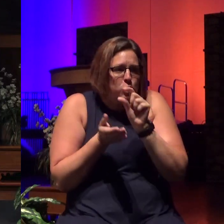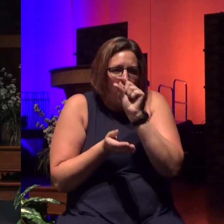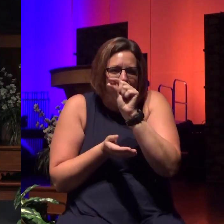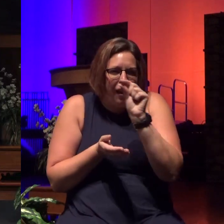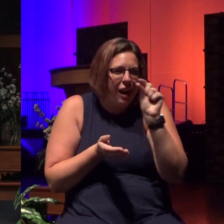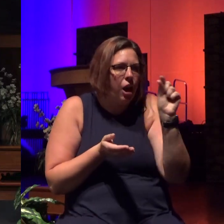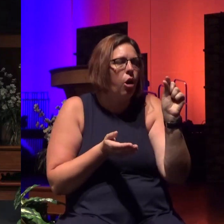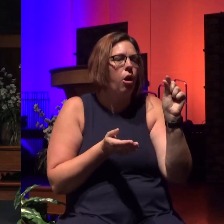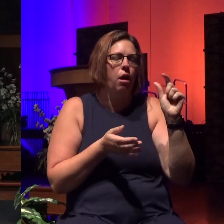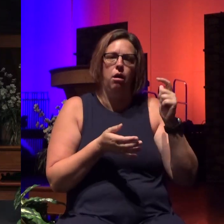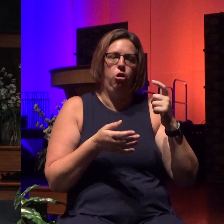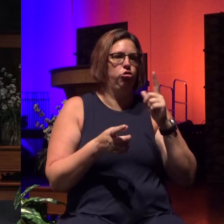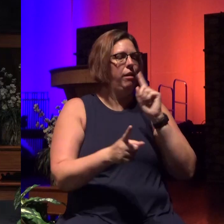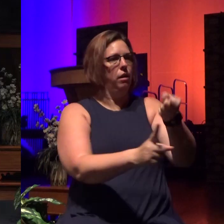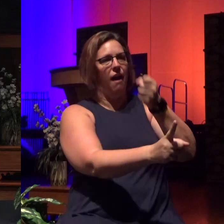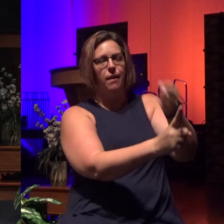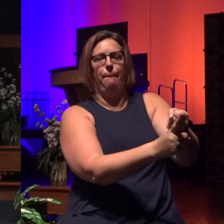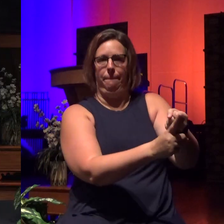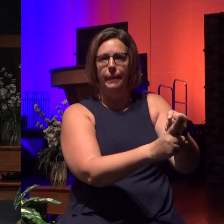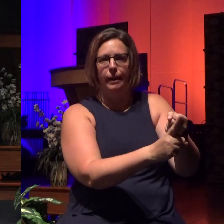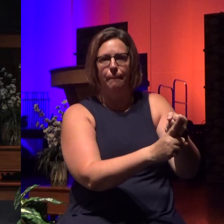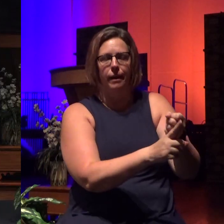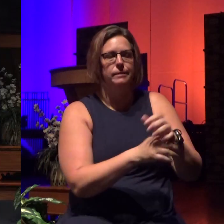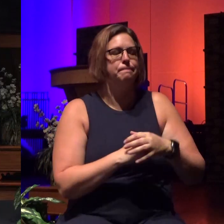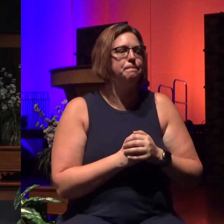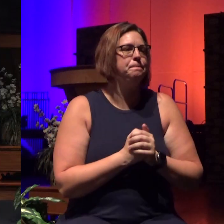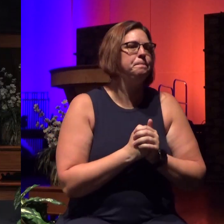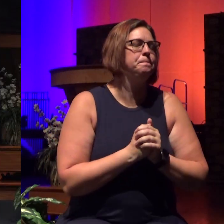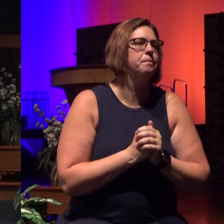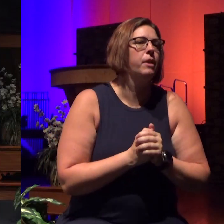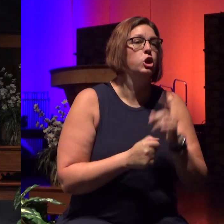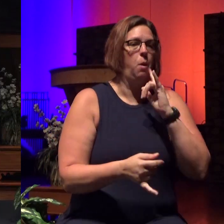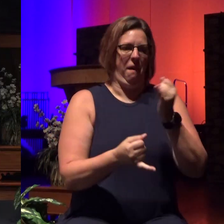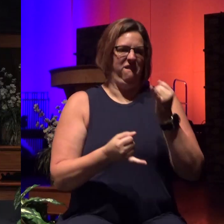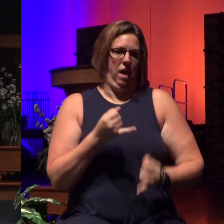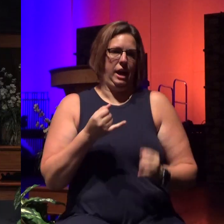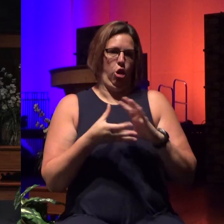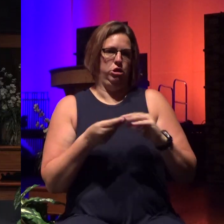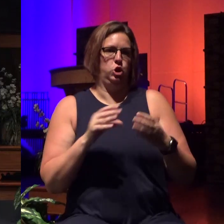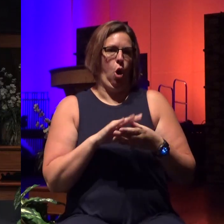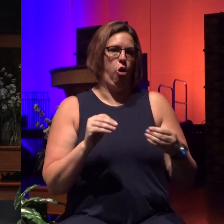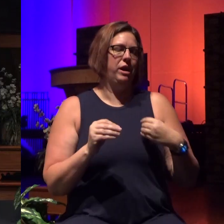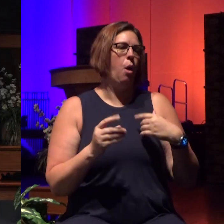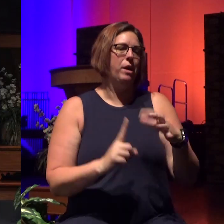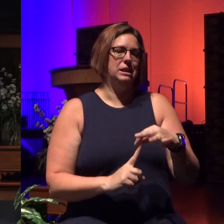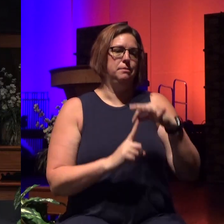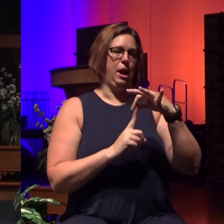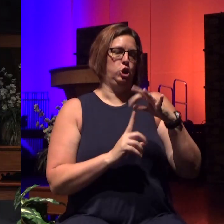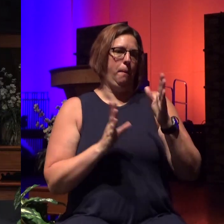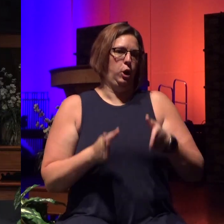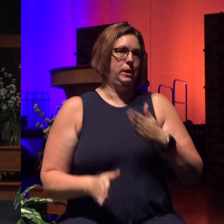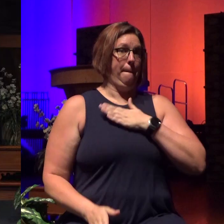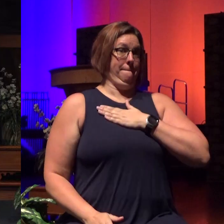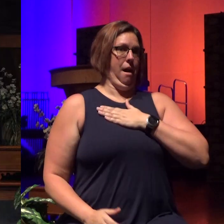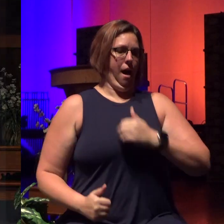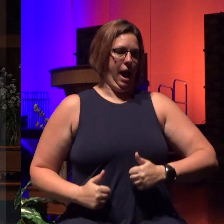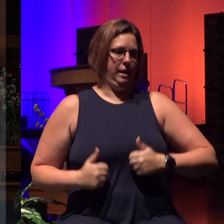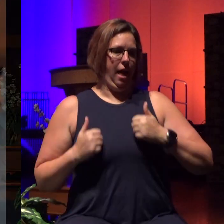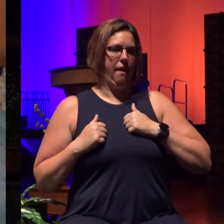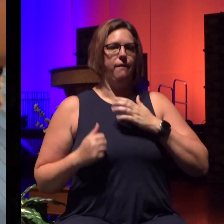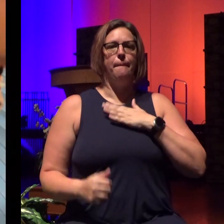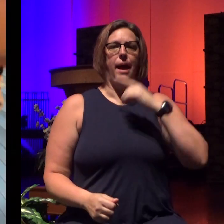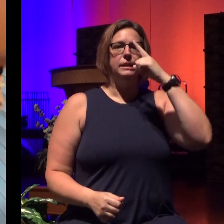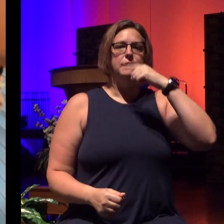want to share the final story with you today of a very special person in my life, my stepfather, Richard